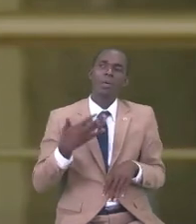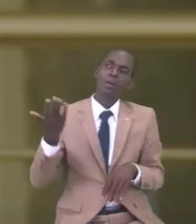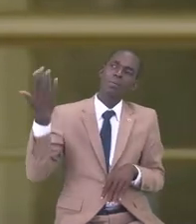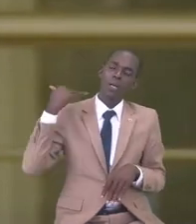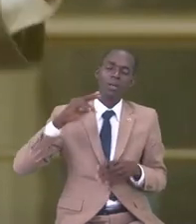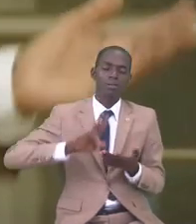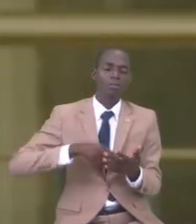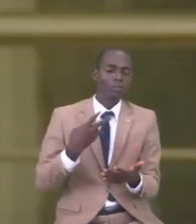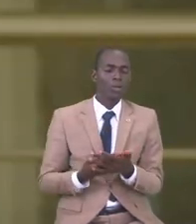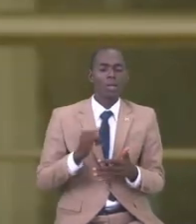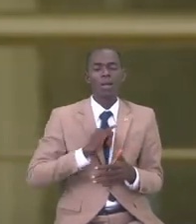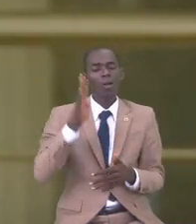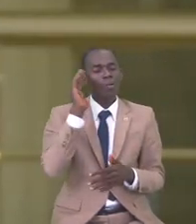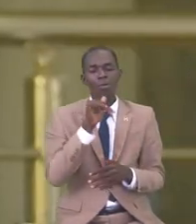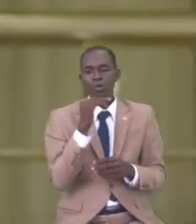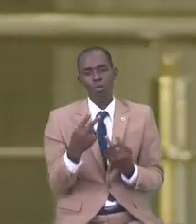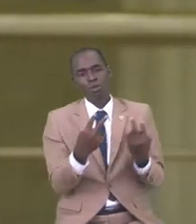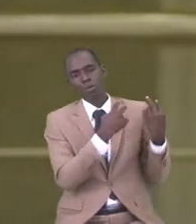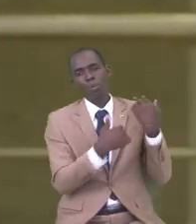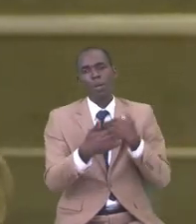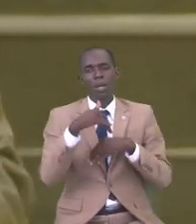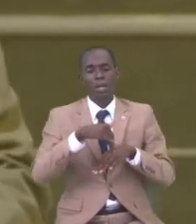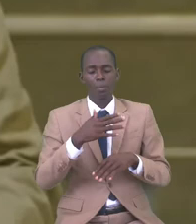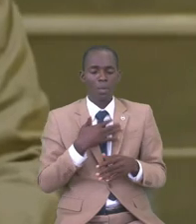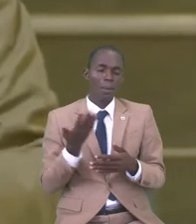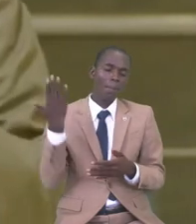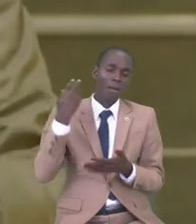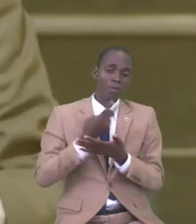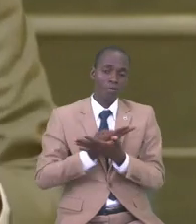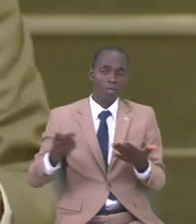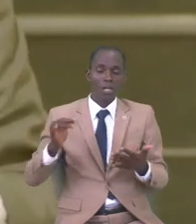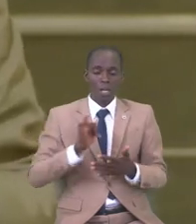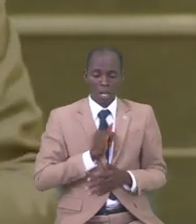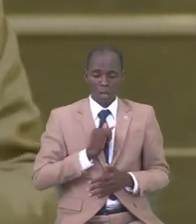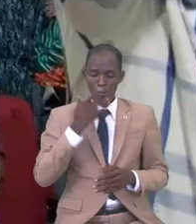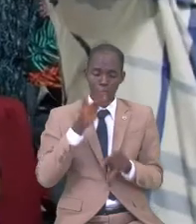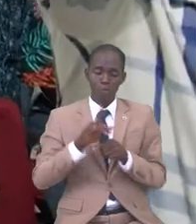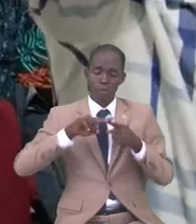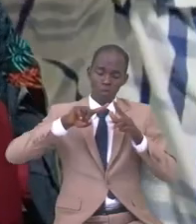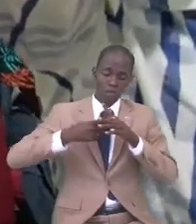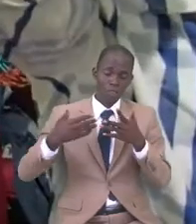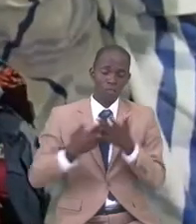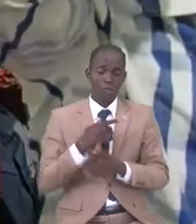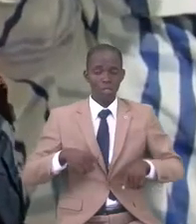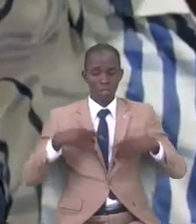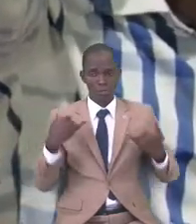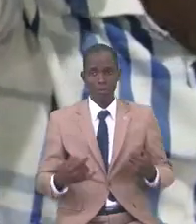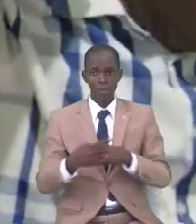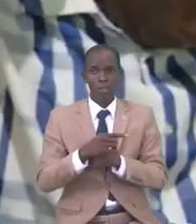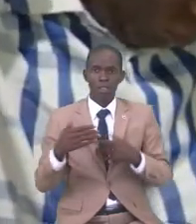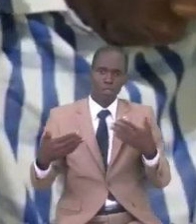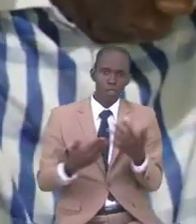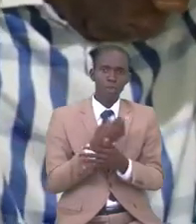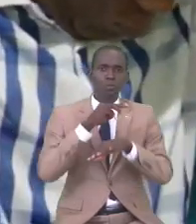look back at my past failure. I will start a new life today, a new ministry